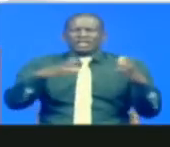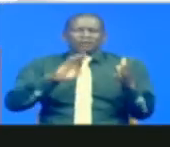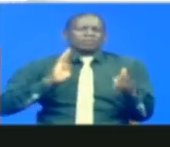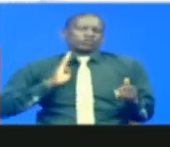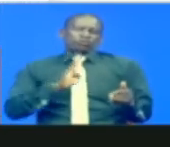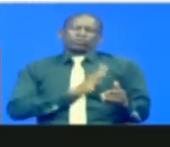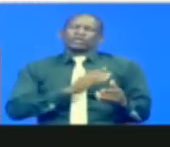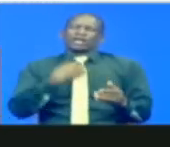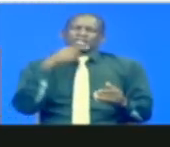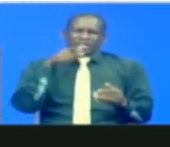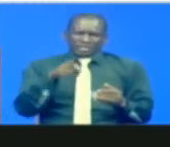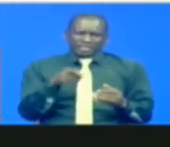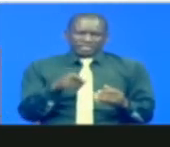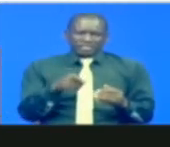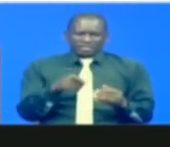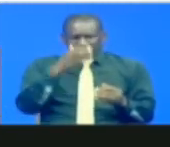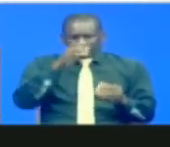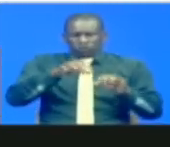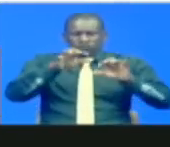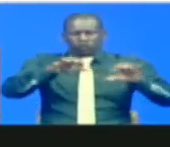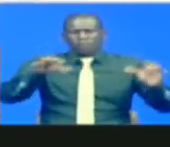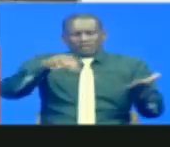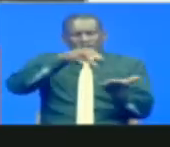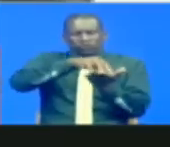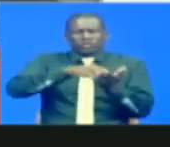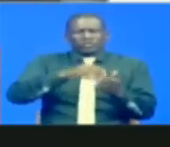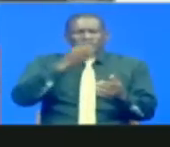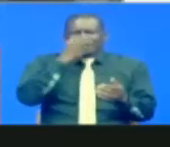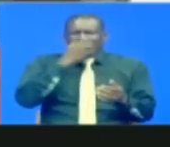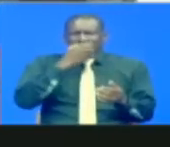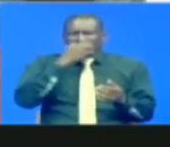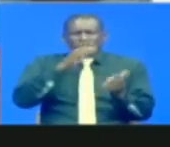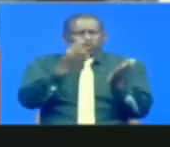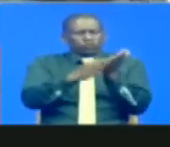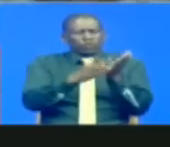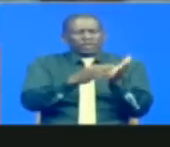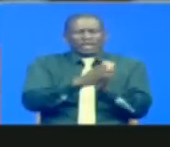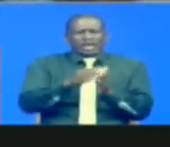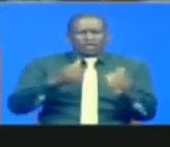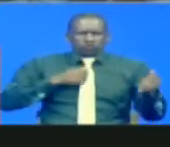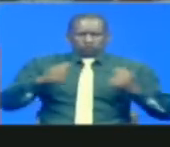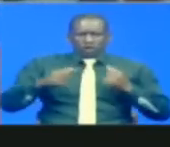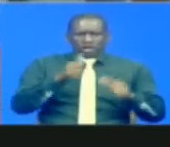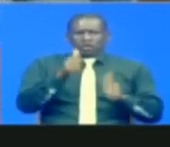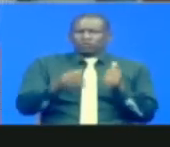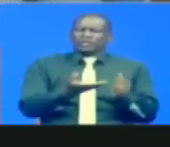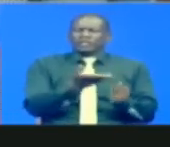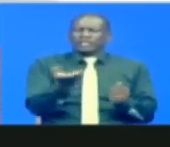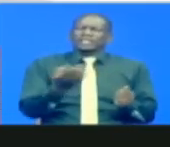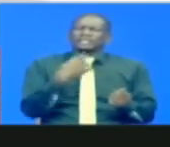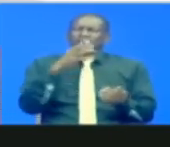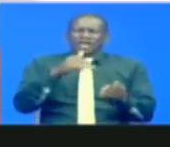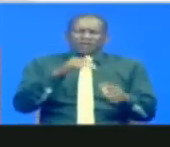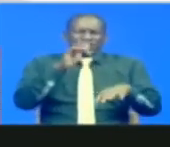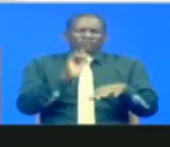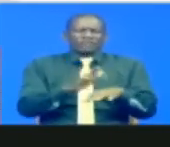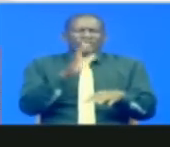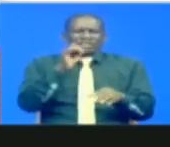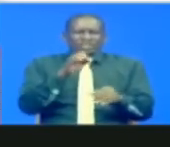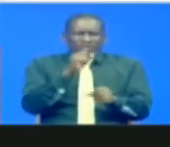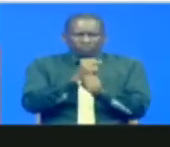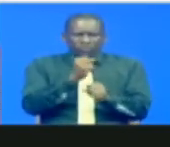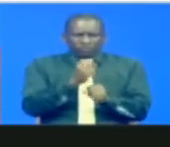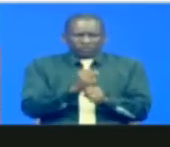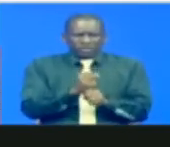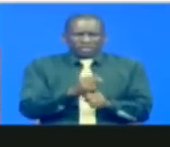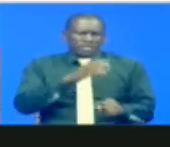this to adverse market conditions in Tanzania, Uganda and Rwanda, which it says have affected the subsidiary's performance. This